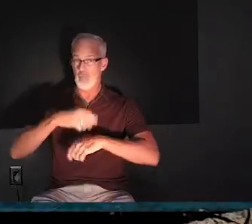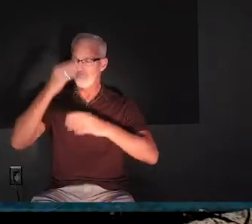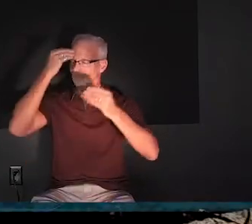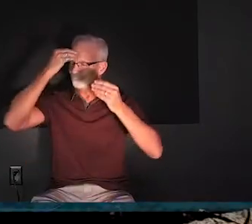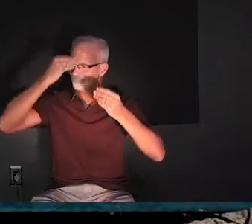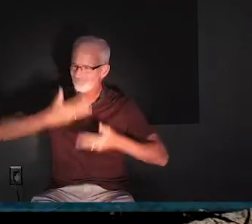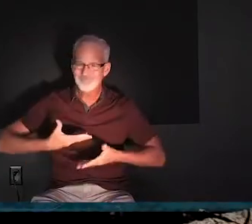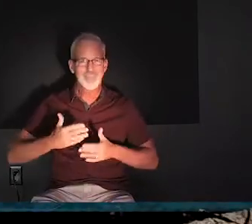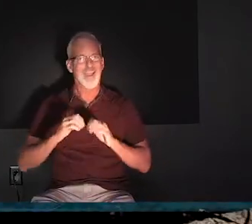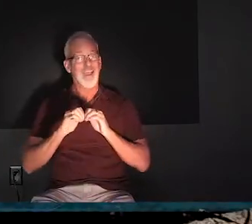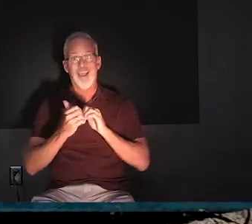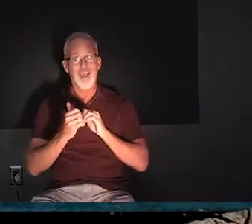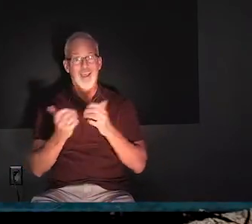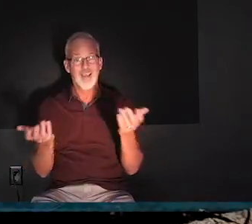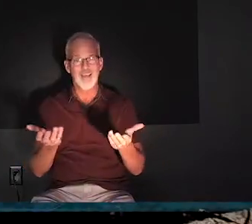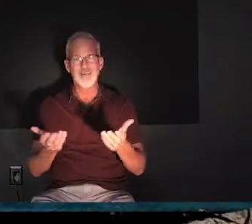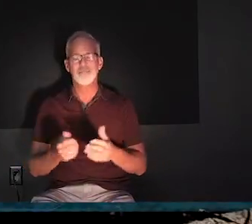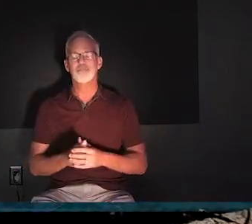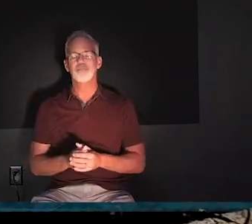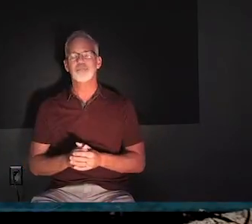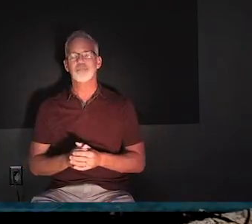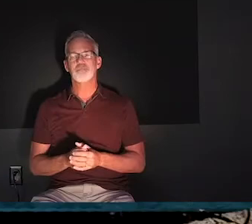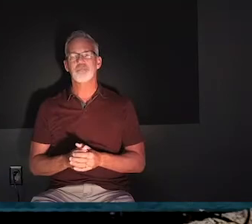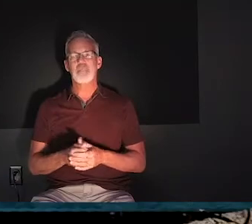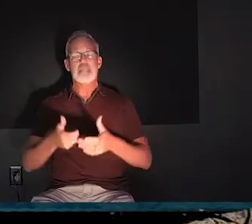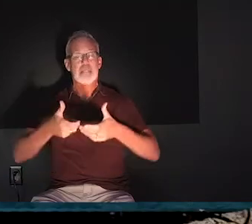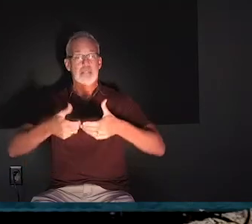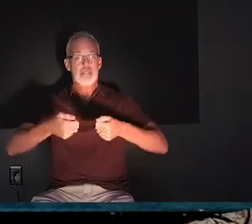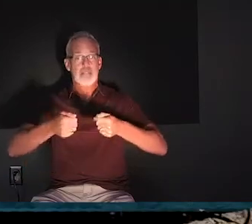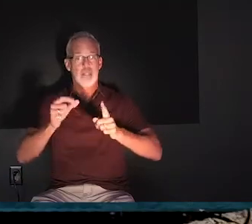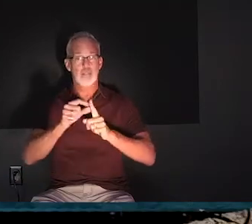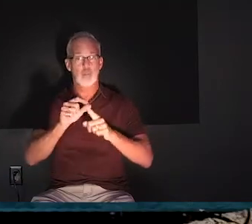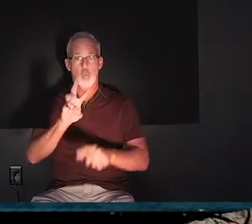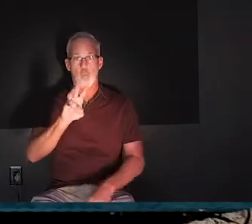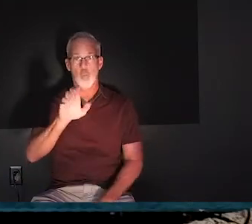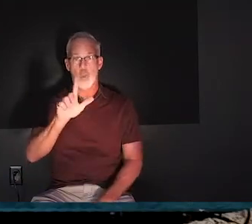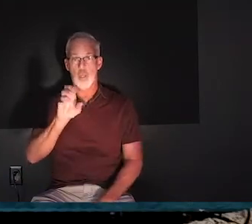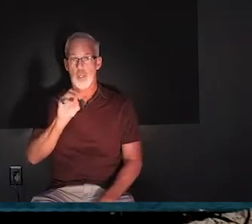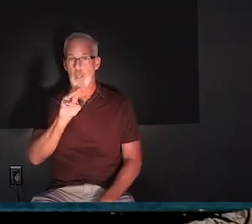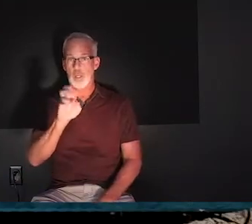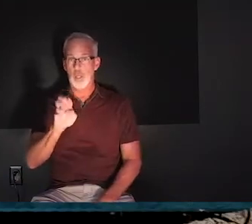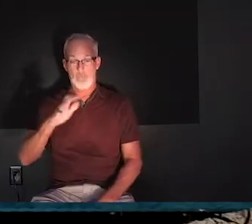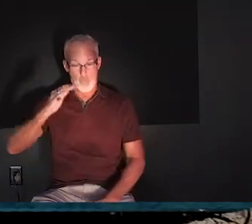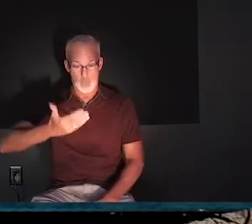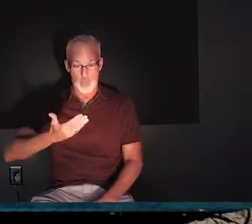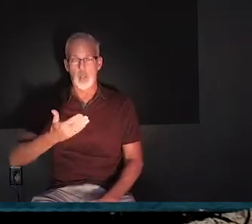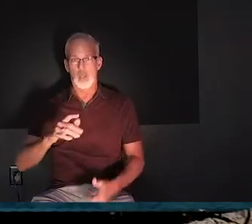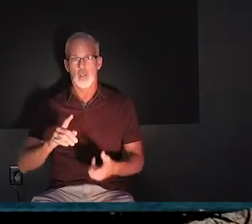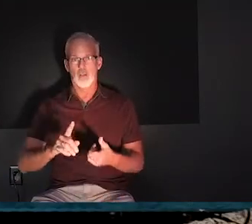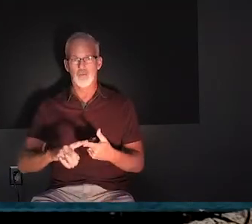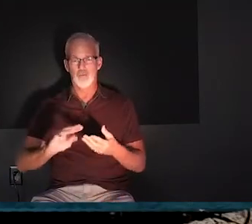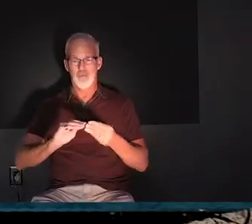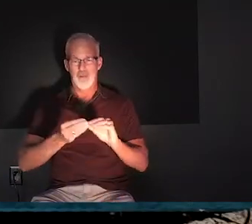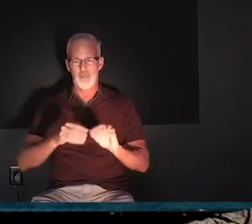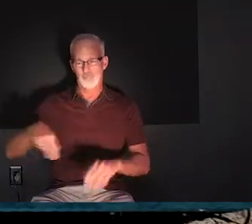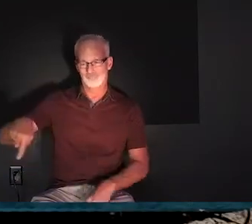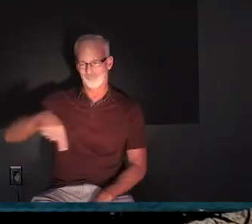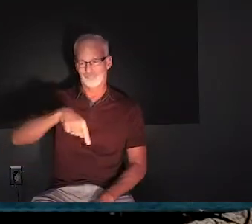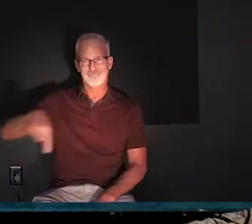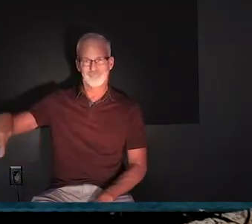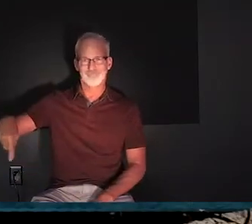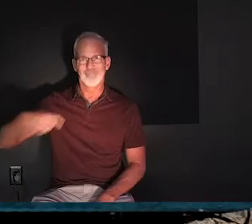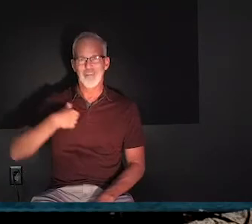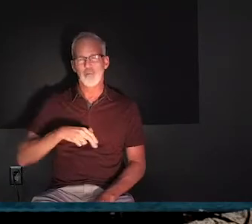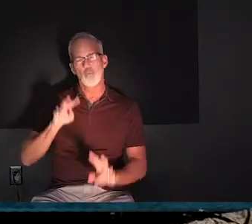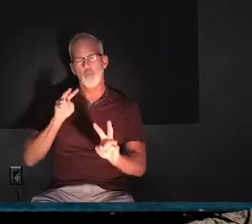by reaching out to our connection team, and here's how. You can text the word welcome to the number that's appearing on the screen. We look